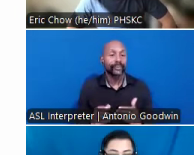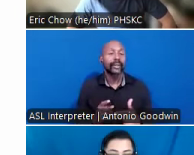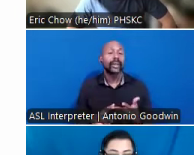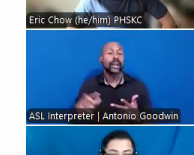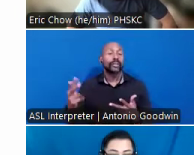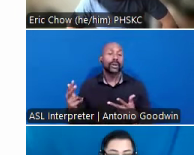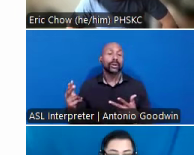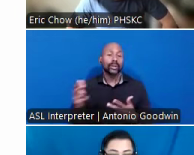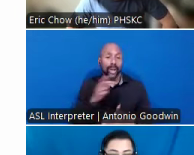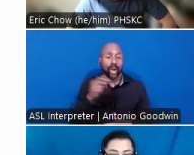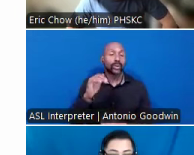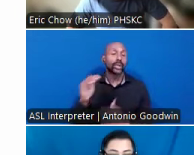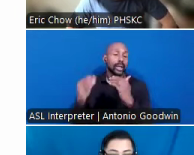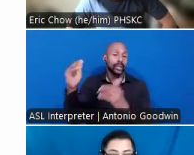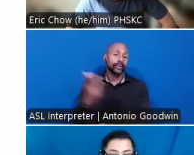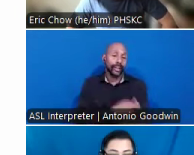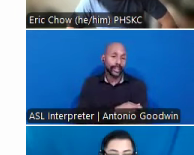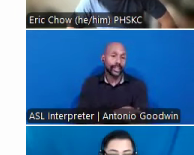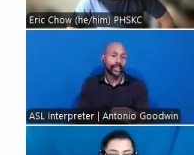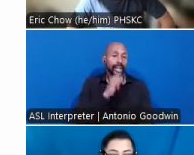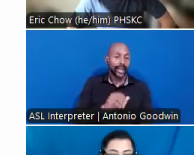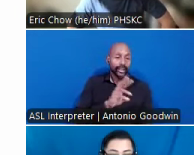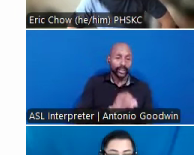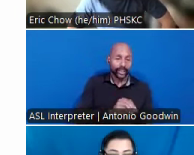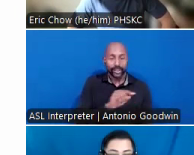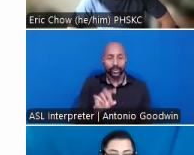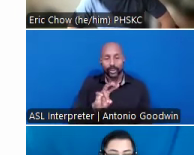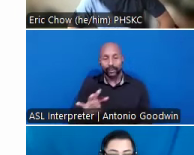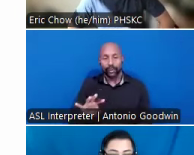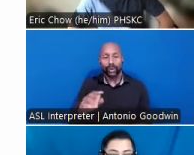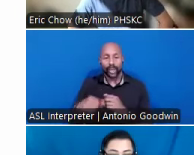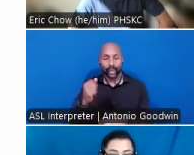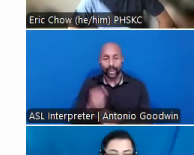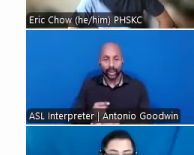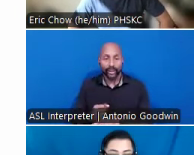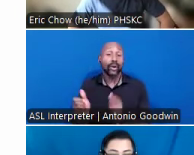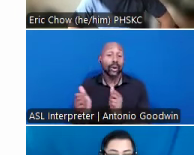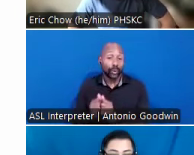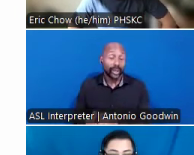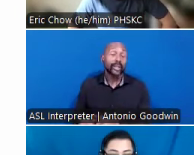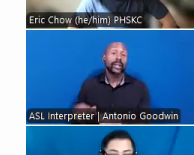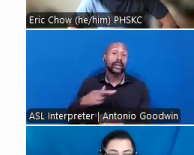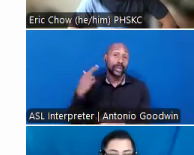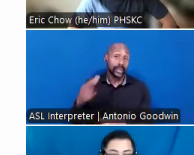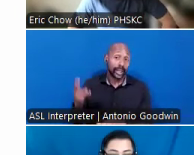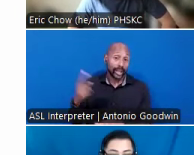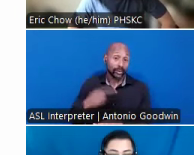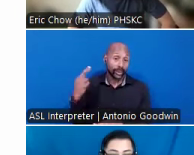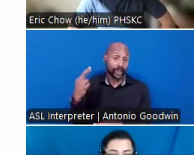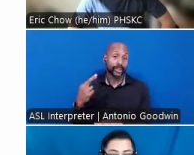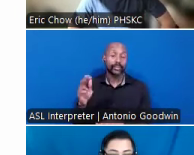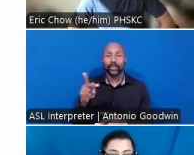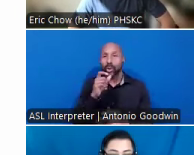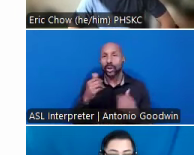for individuals who are 60 to 74 years with increased risks, such as those people with severe immunocompromising